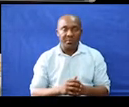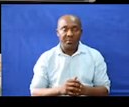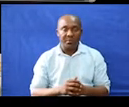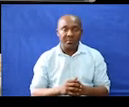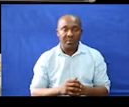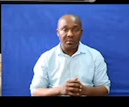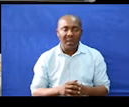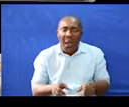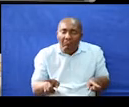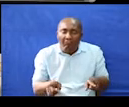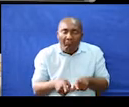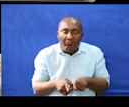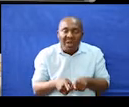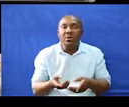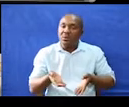This is not true.